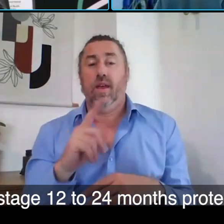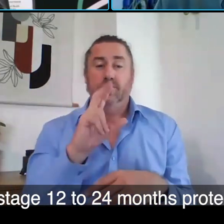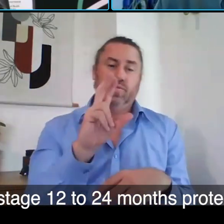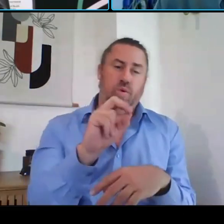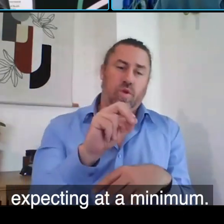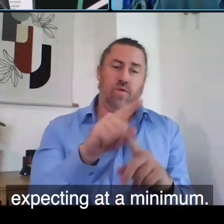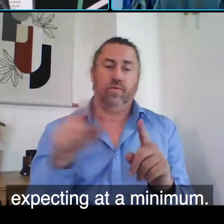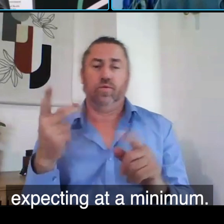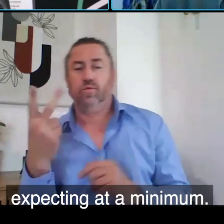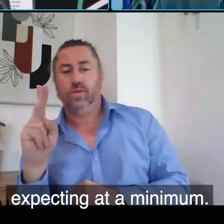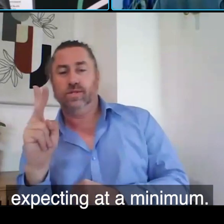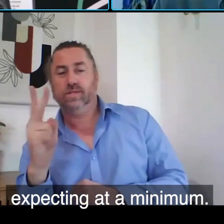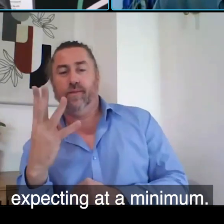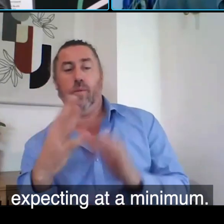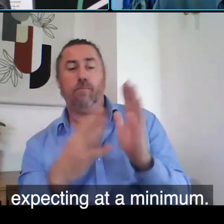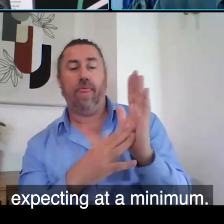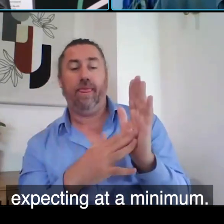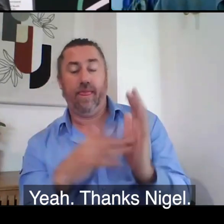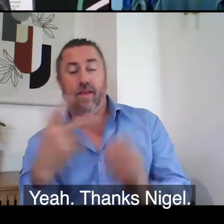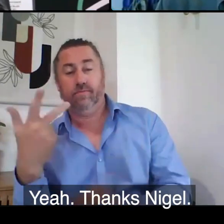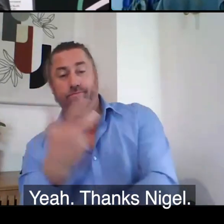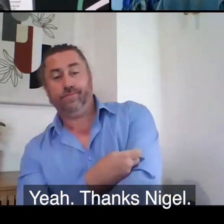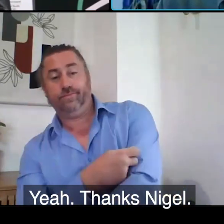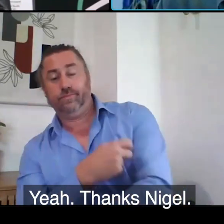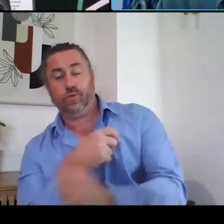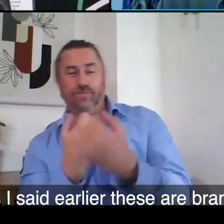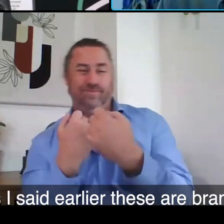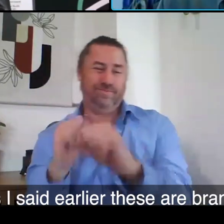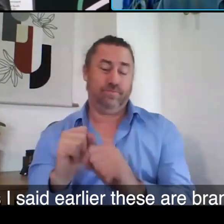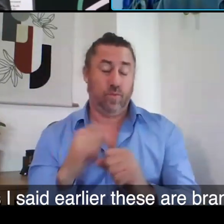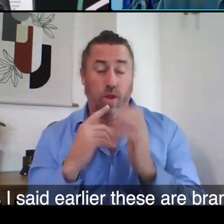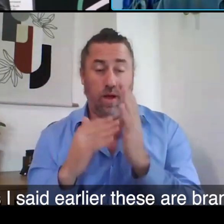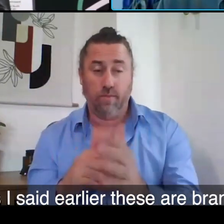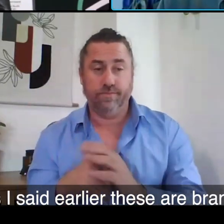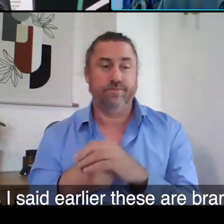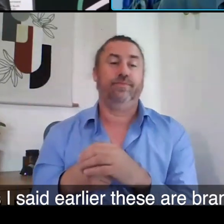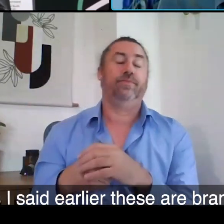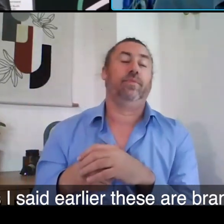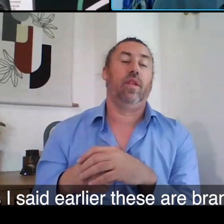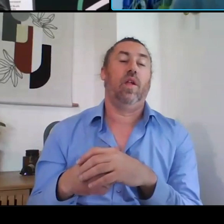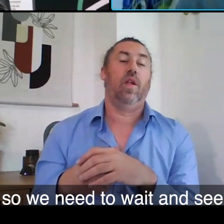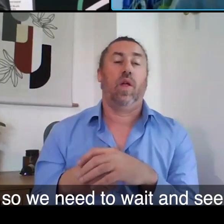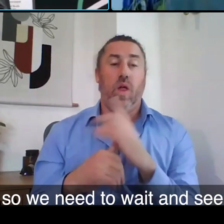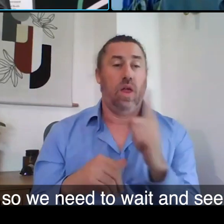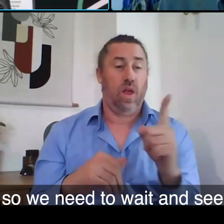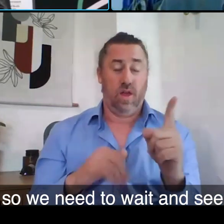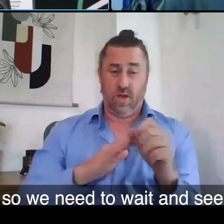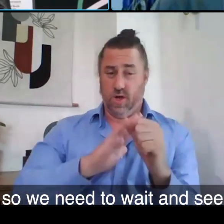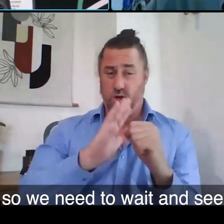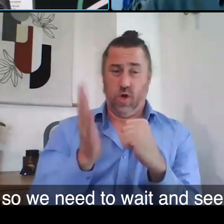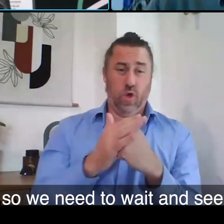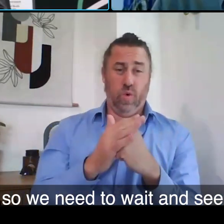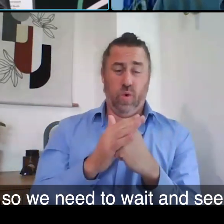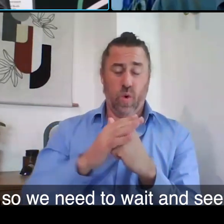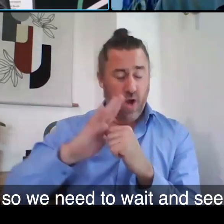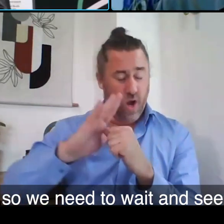months protection we're expecting at a minimum. Yeah, thanks, Nigel. Just as I said earlier, these are brand new products, and so we